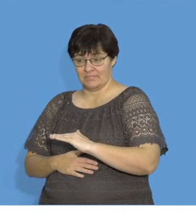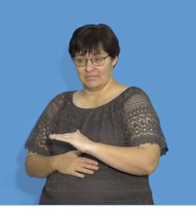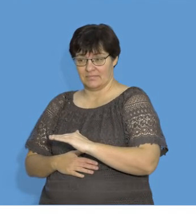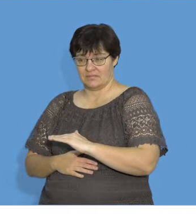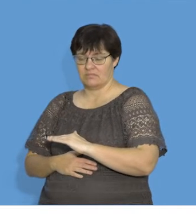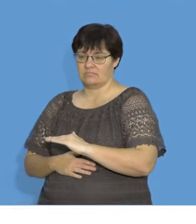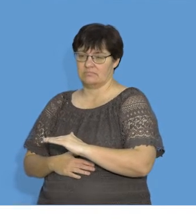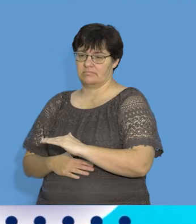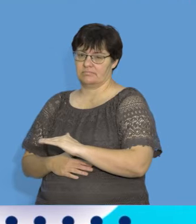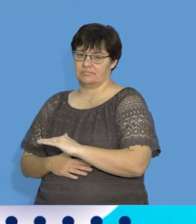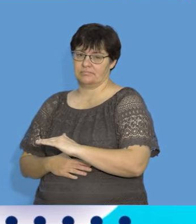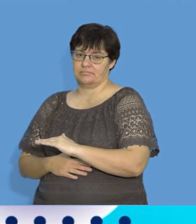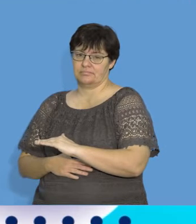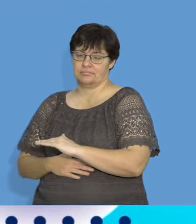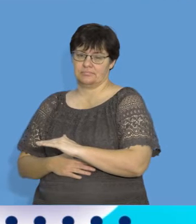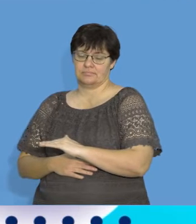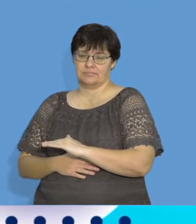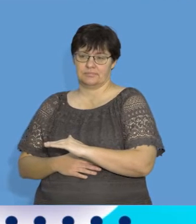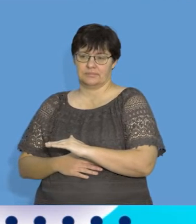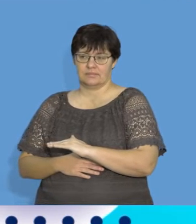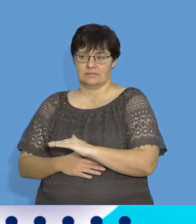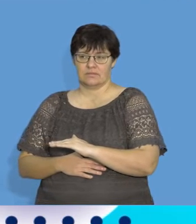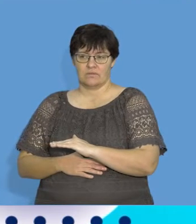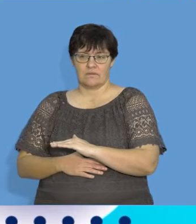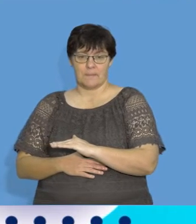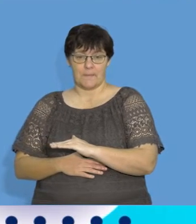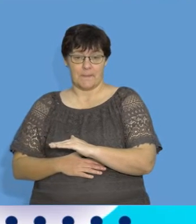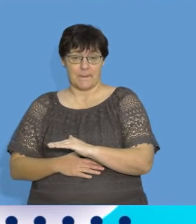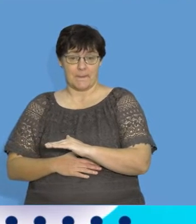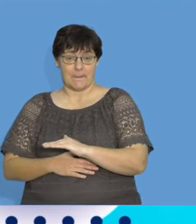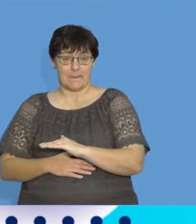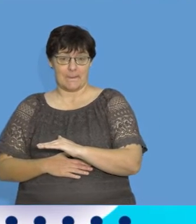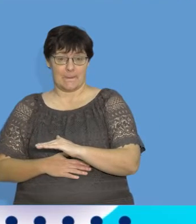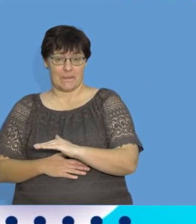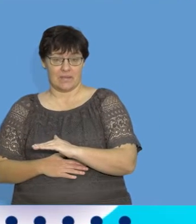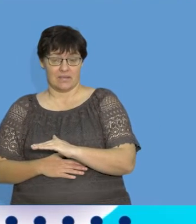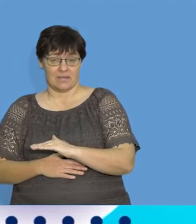And it goes, keep going, it's going.